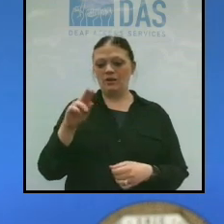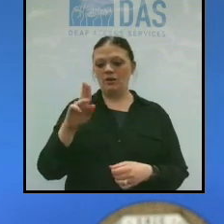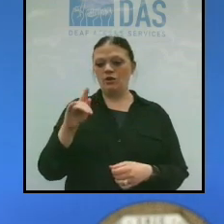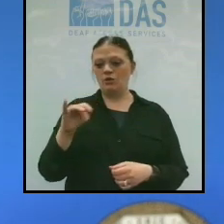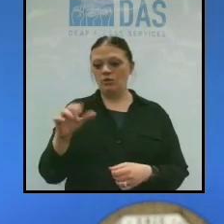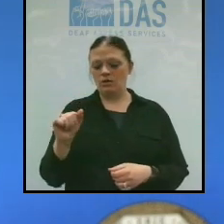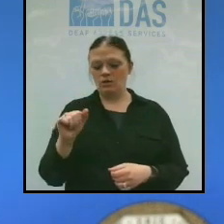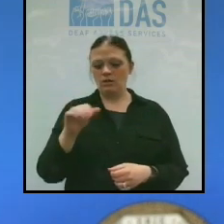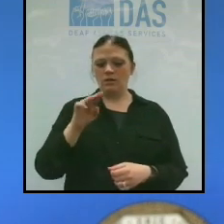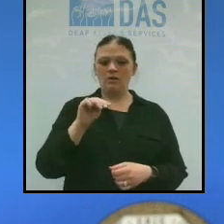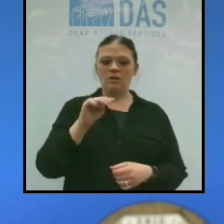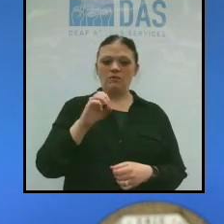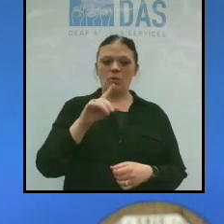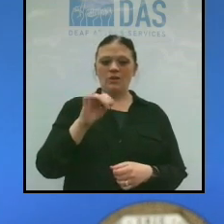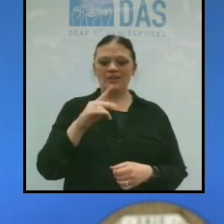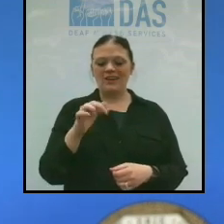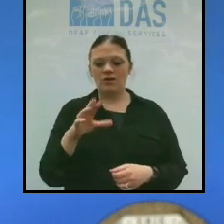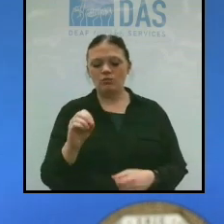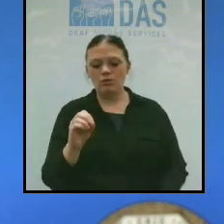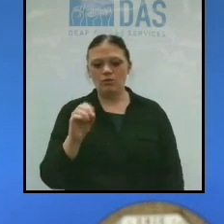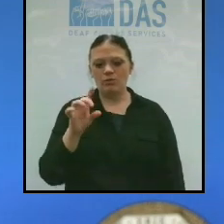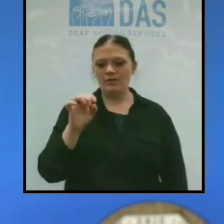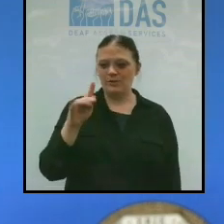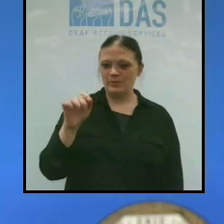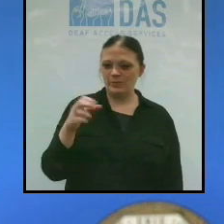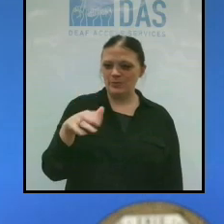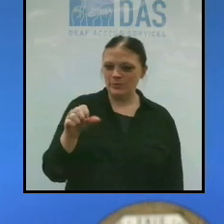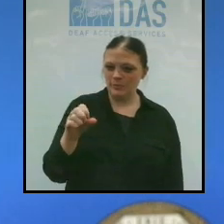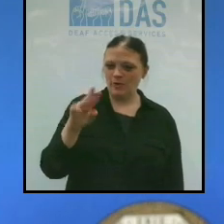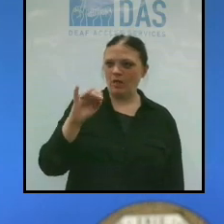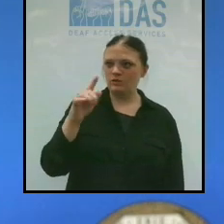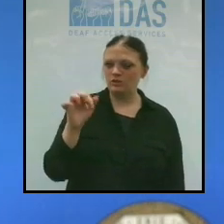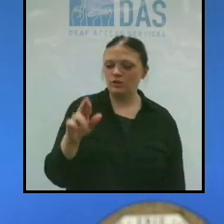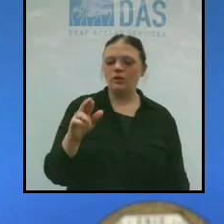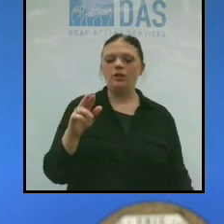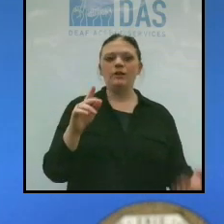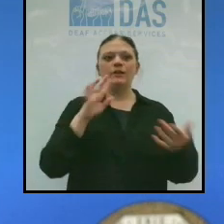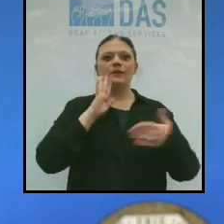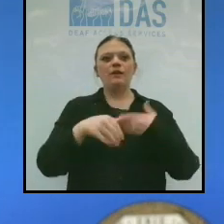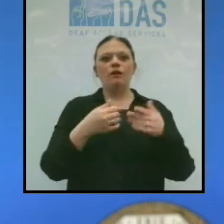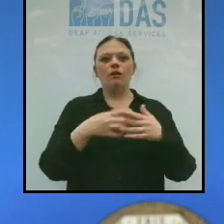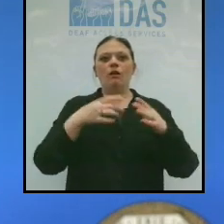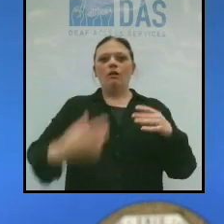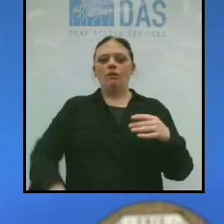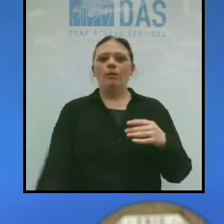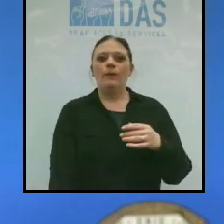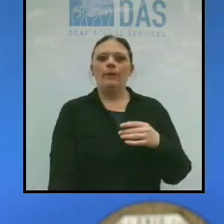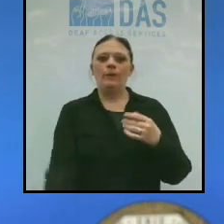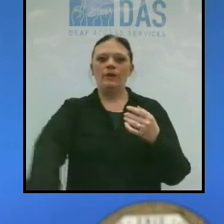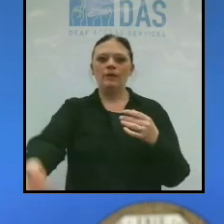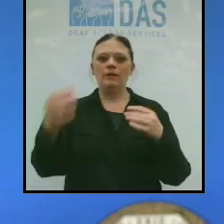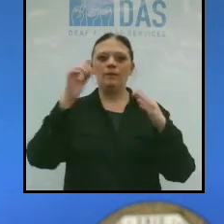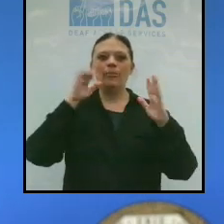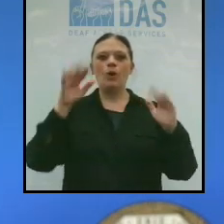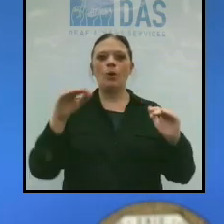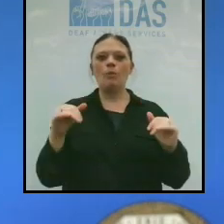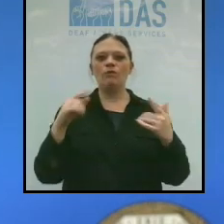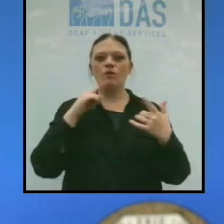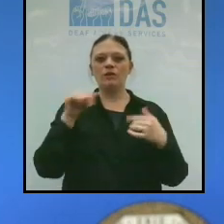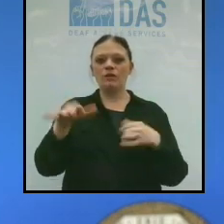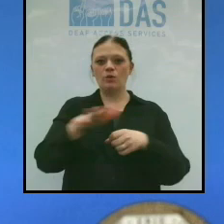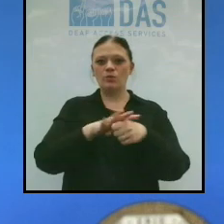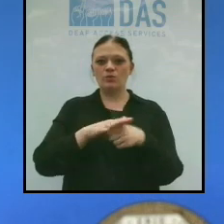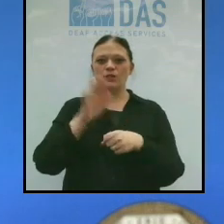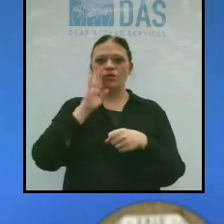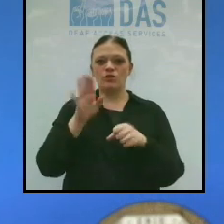Mark Molinaro, Dutchess County, Pat Ryan in Ulster. They are all hopeful that those regions will be able